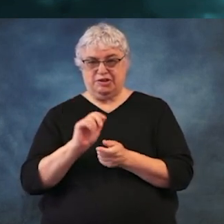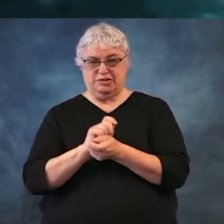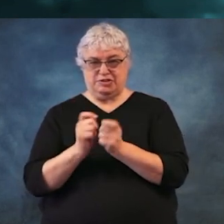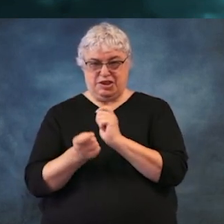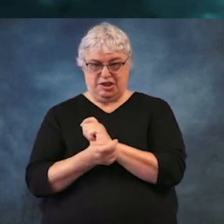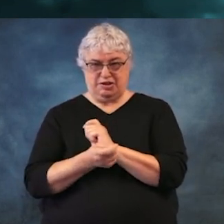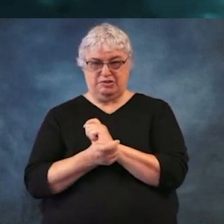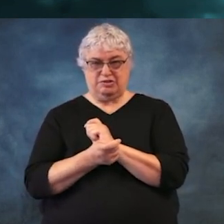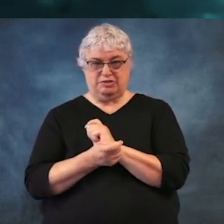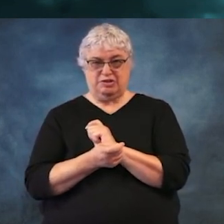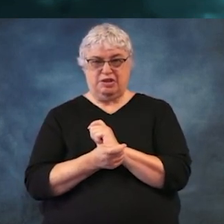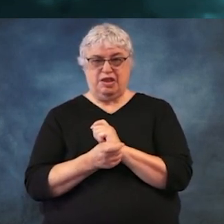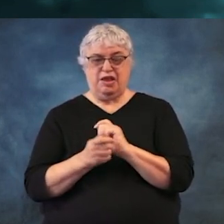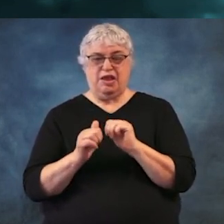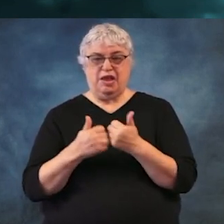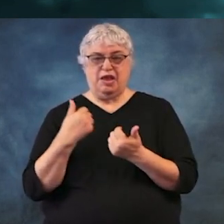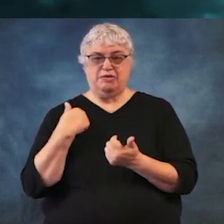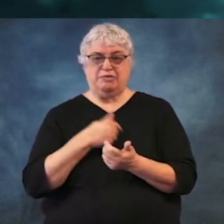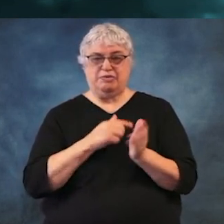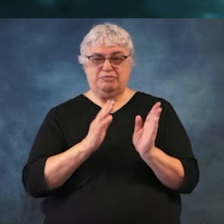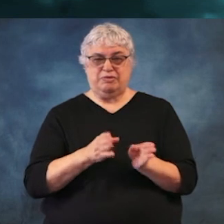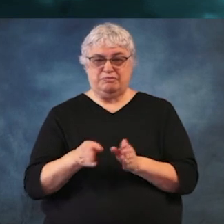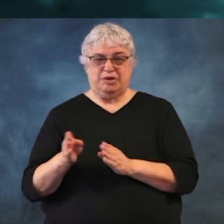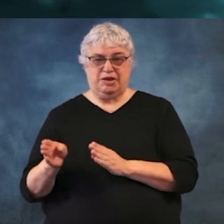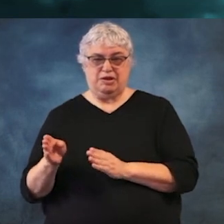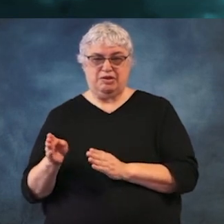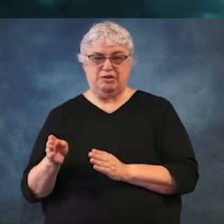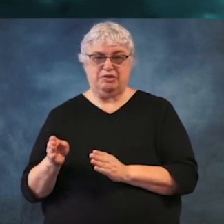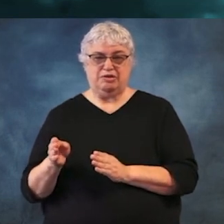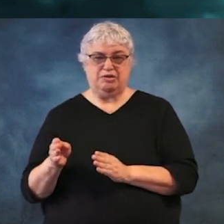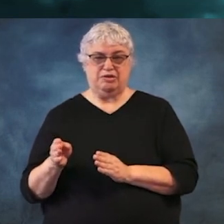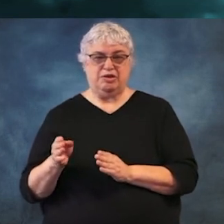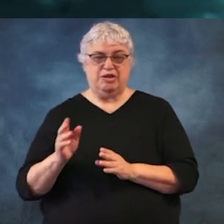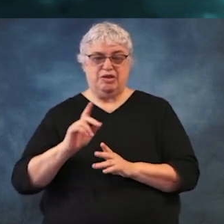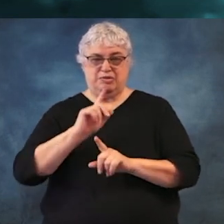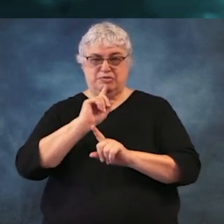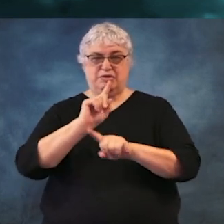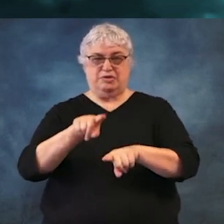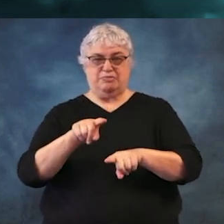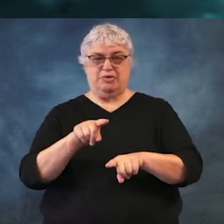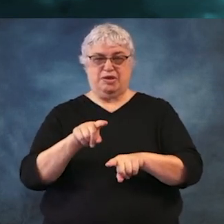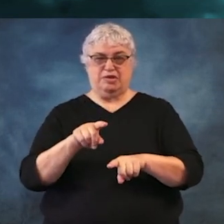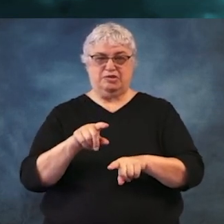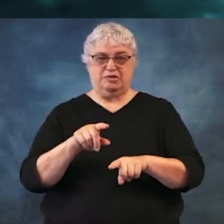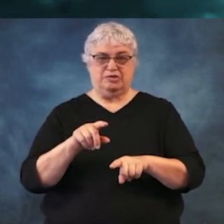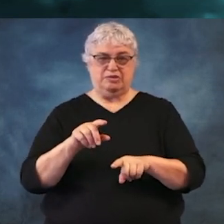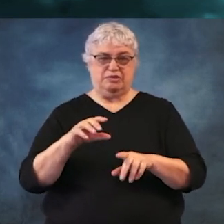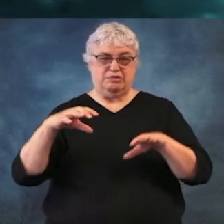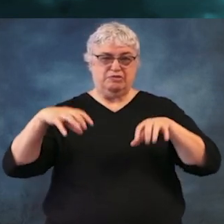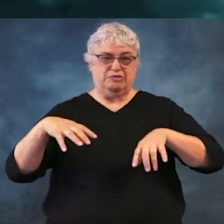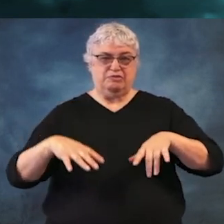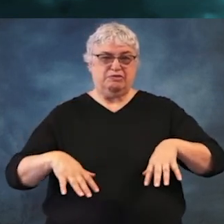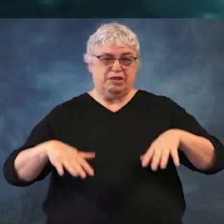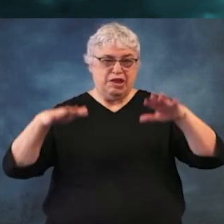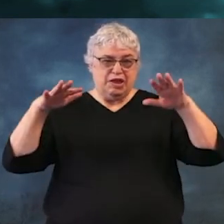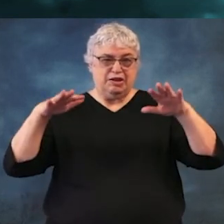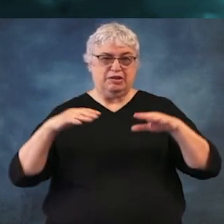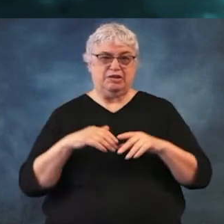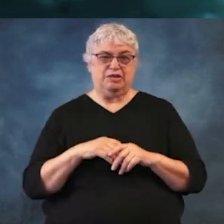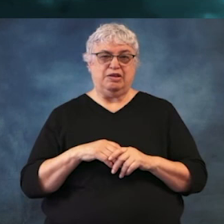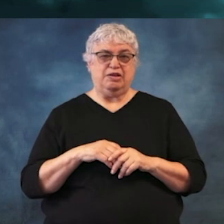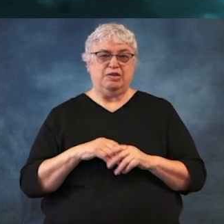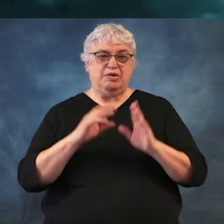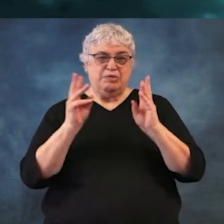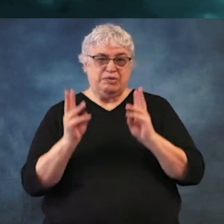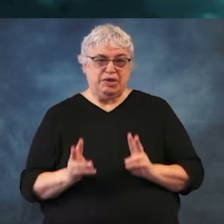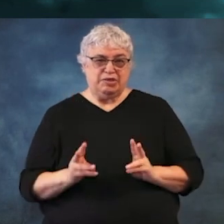the dynamics of the way that we prepare for and respond to disasters and weather